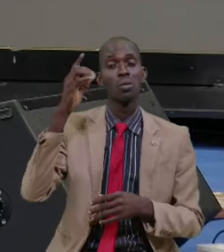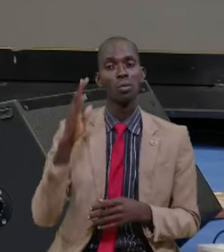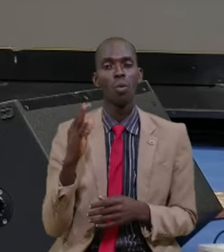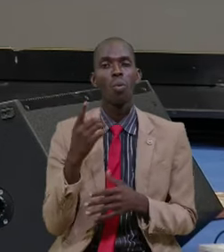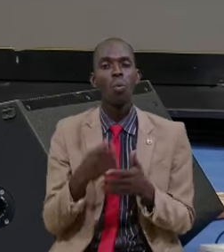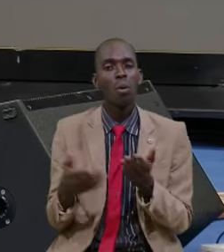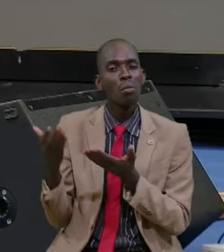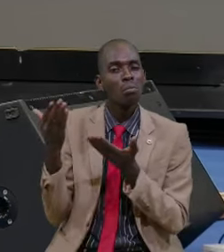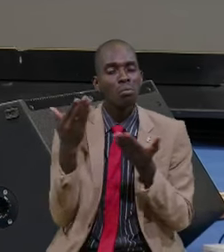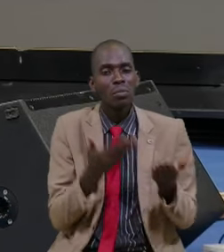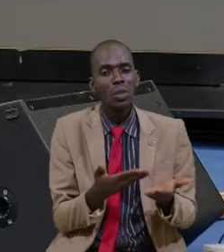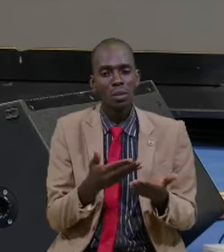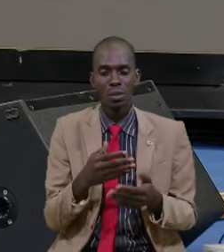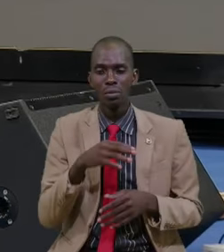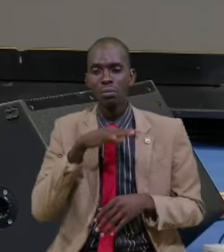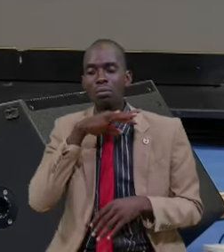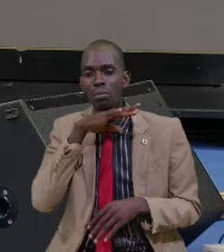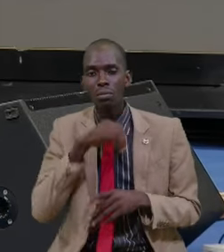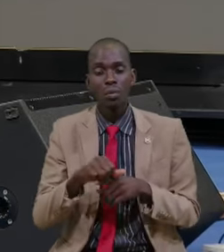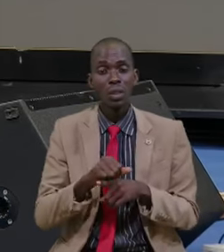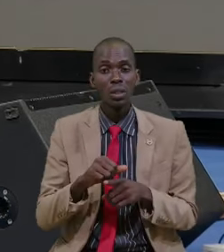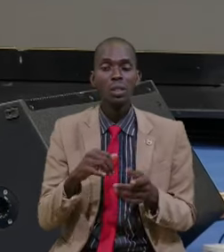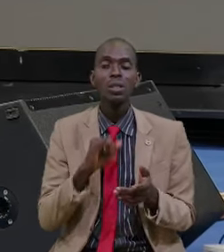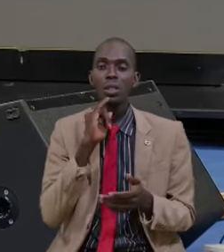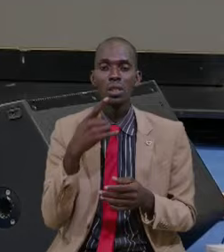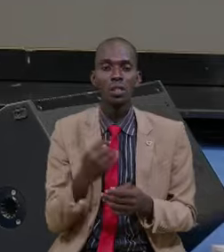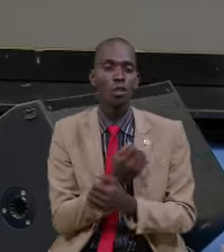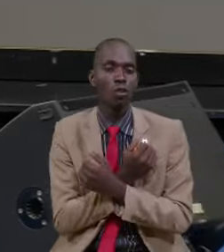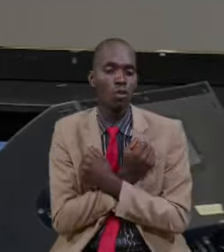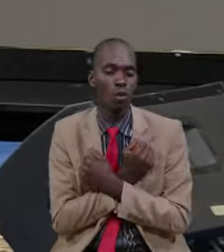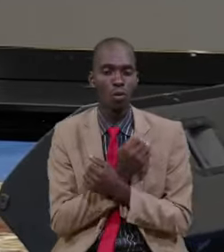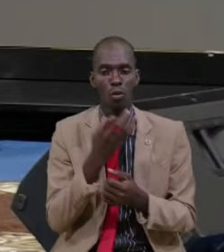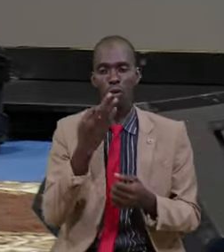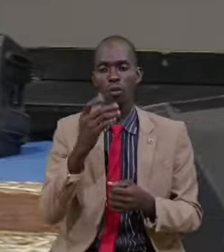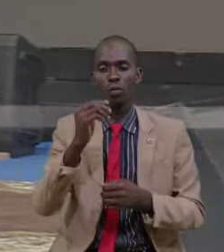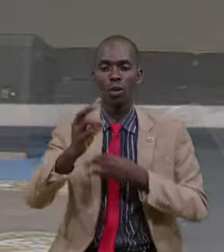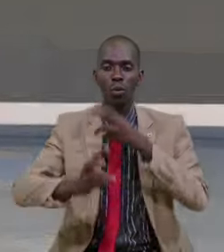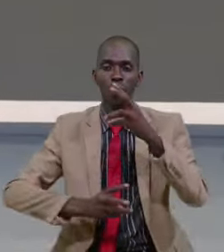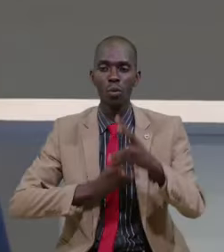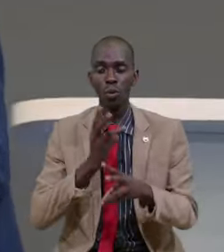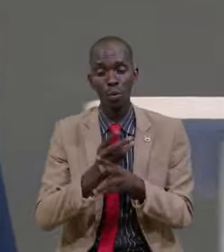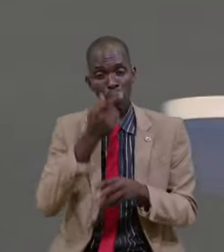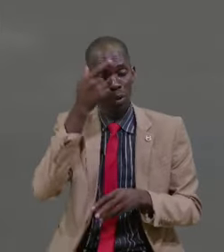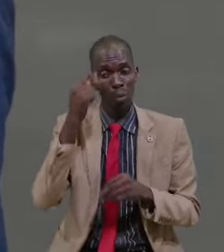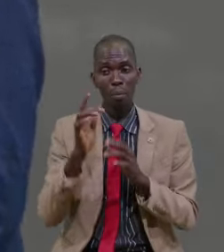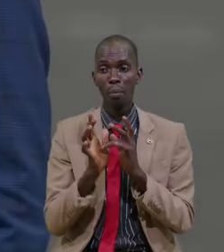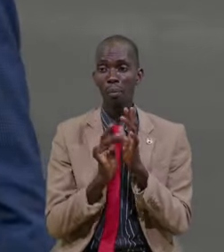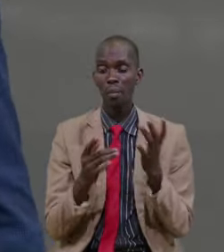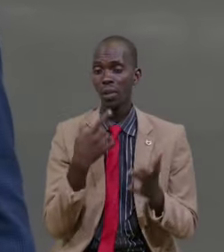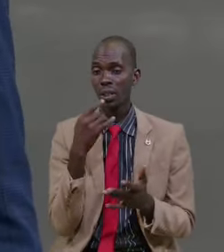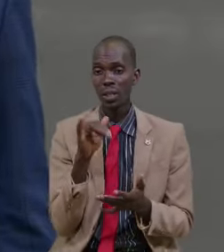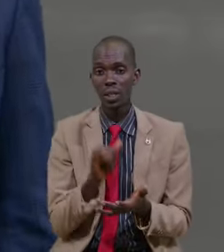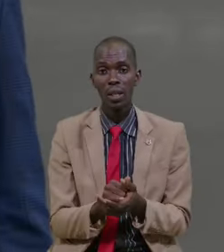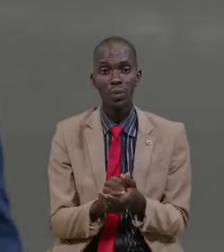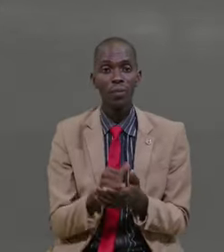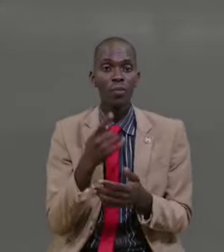The love of the world. The love of the world. Because the word of God says that the love